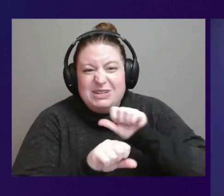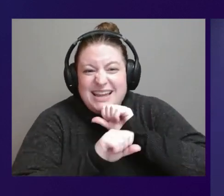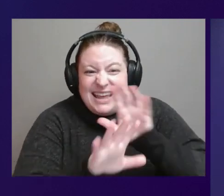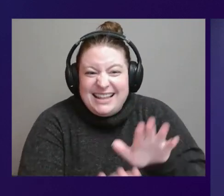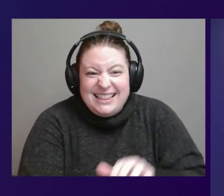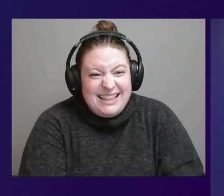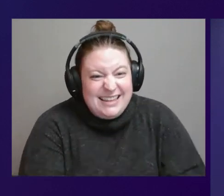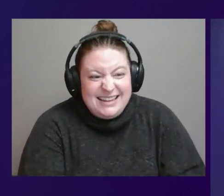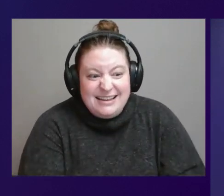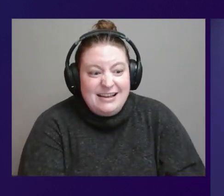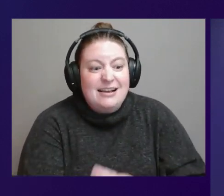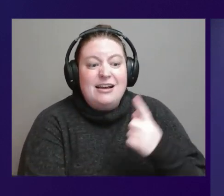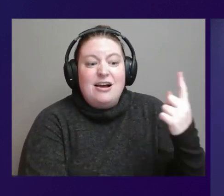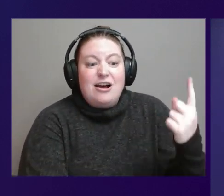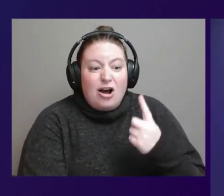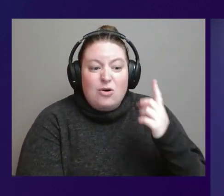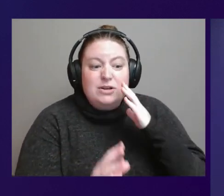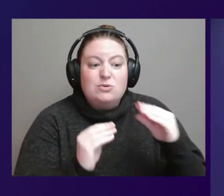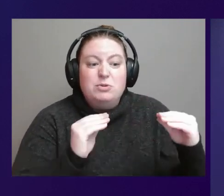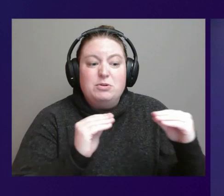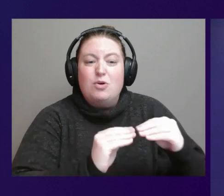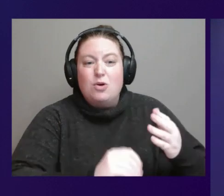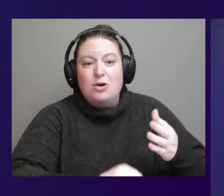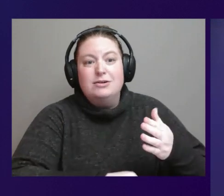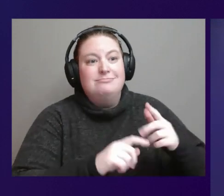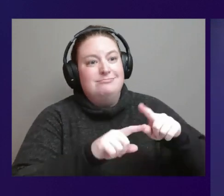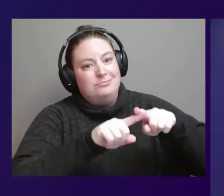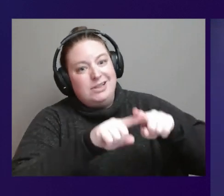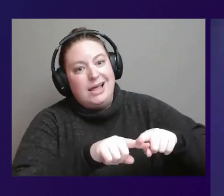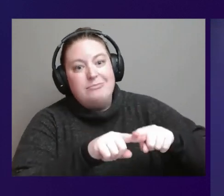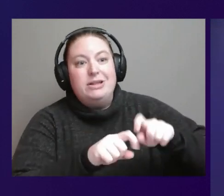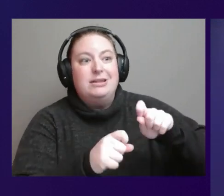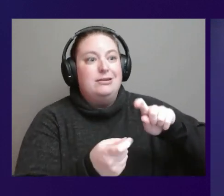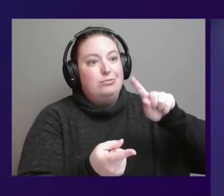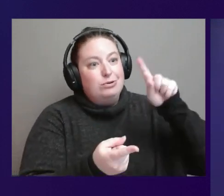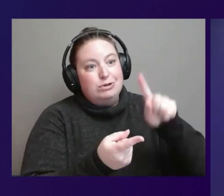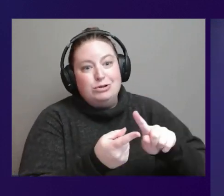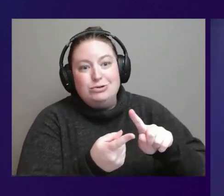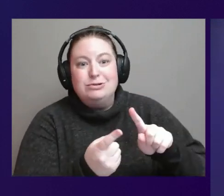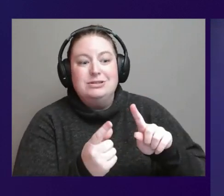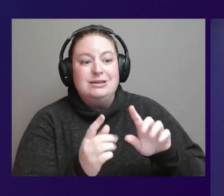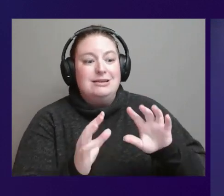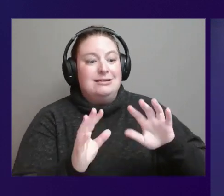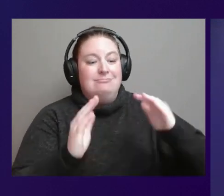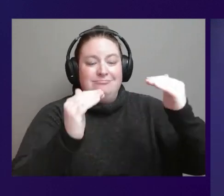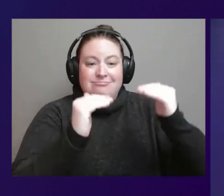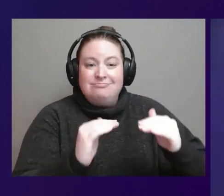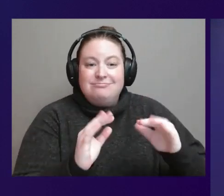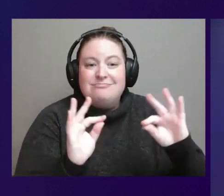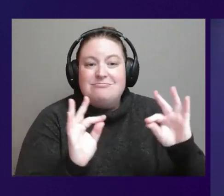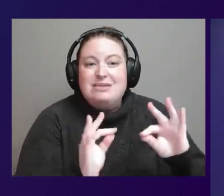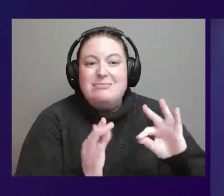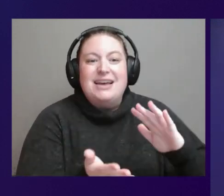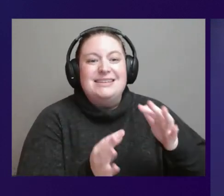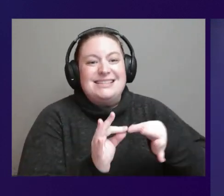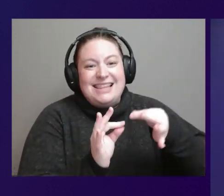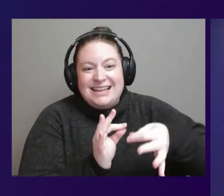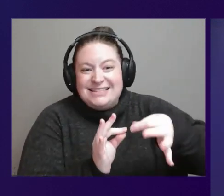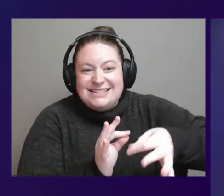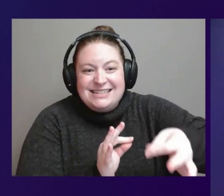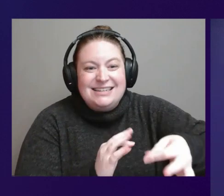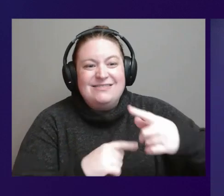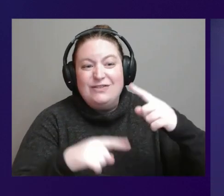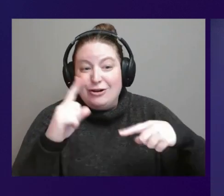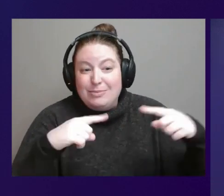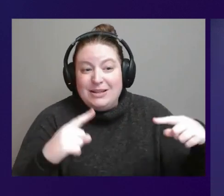more reliability. You're going to get reduced and continually minimized latency variability. As you learned today, you're going to